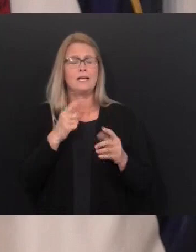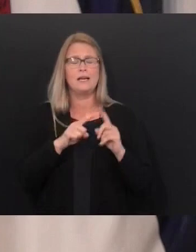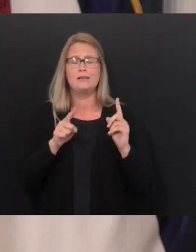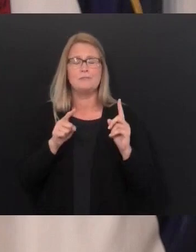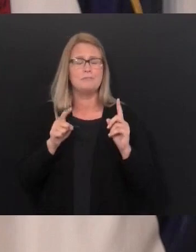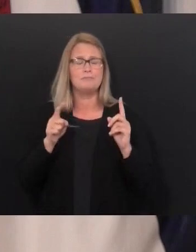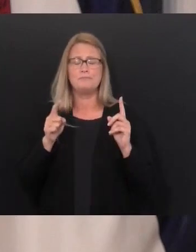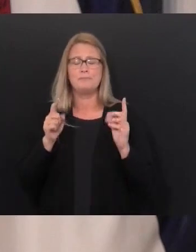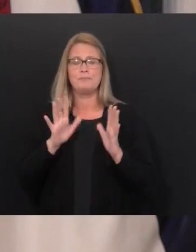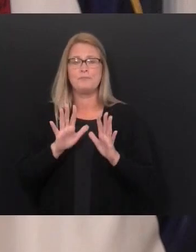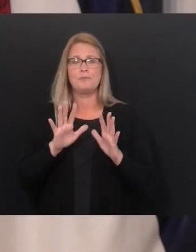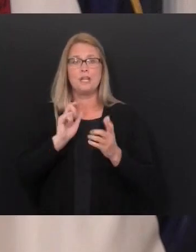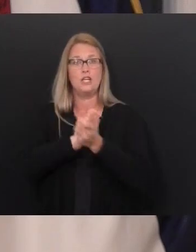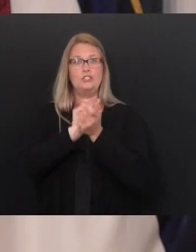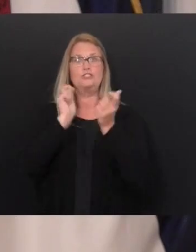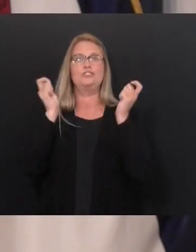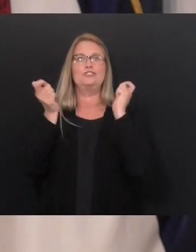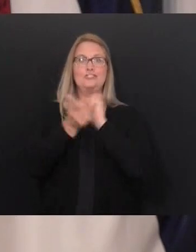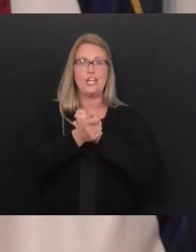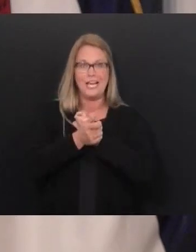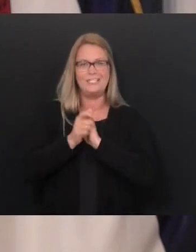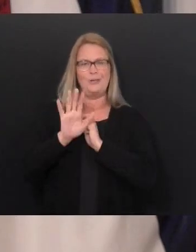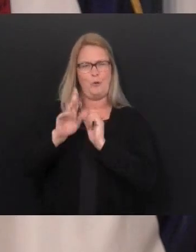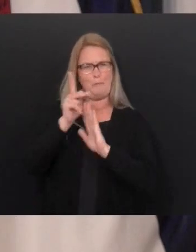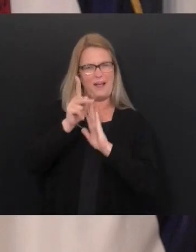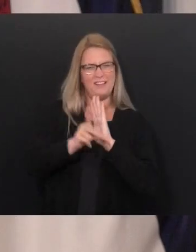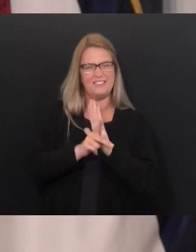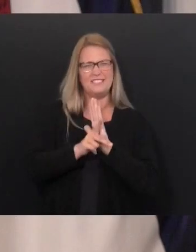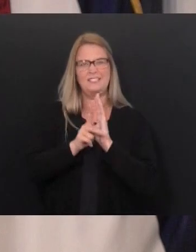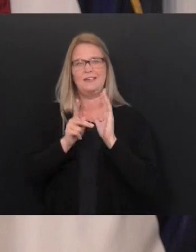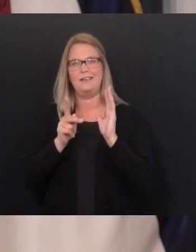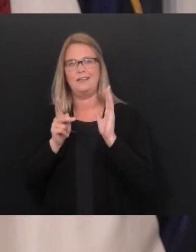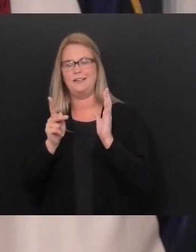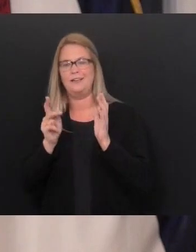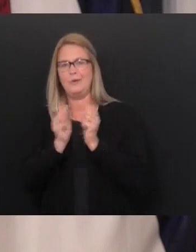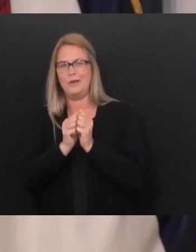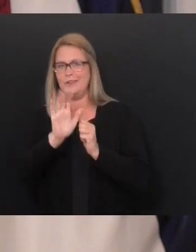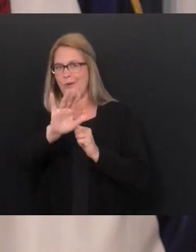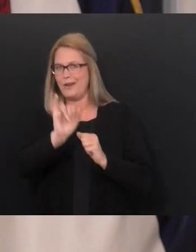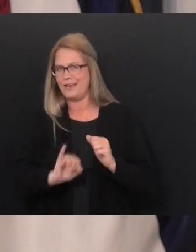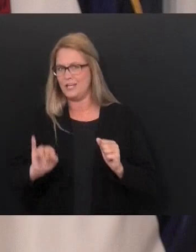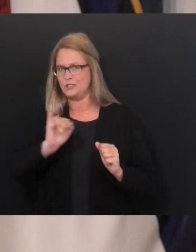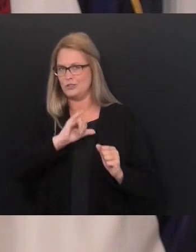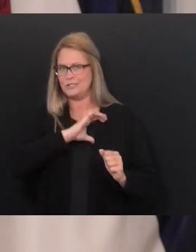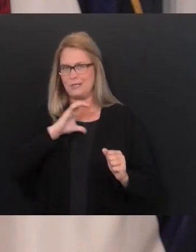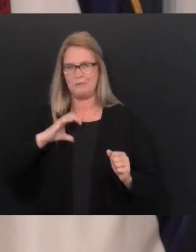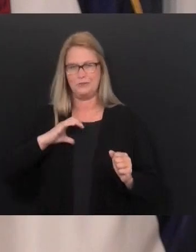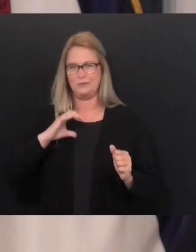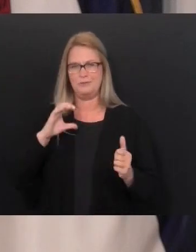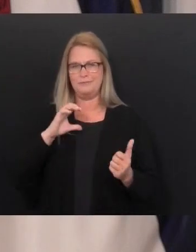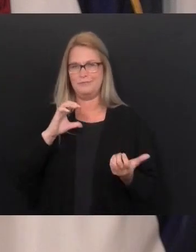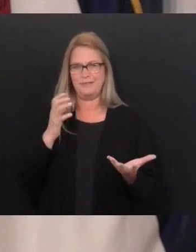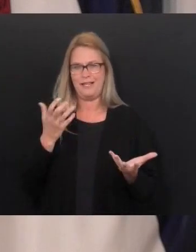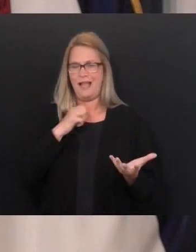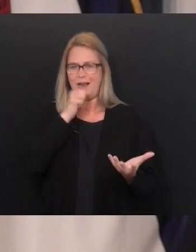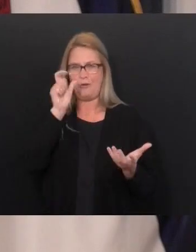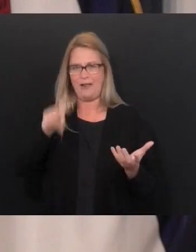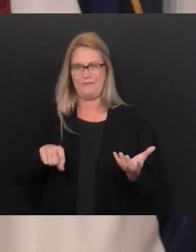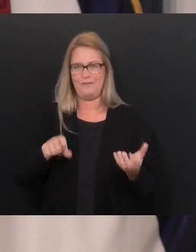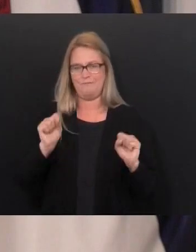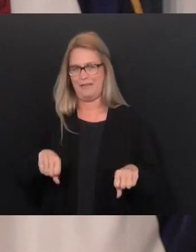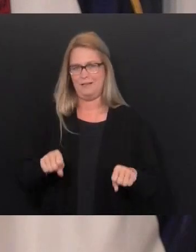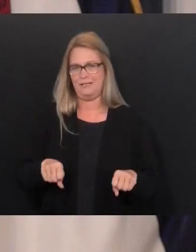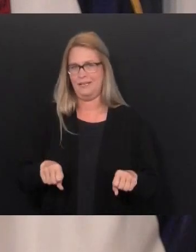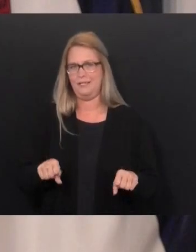of changing policy, with the insurance commissioner, I don't think I have any ability to do